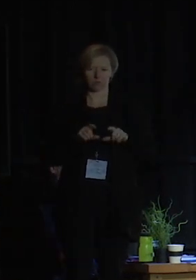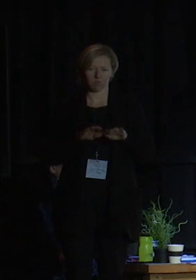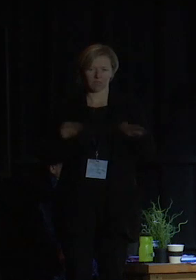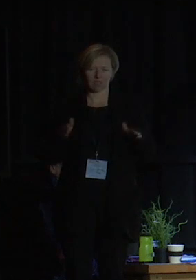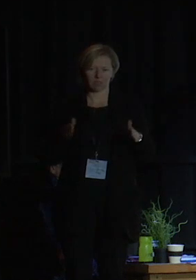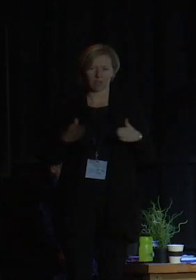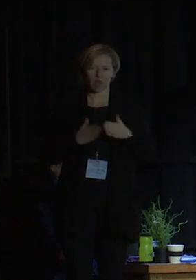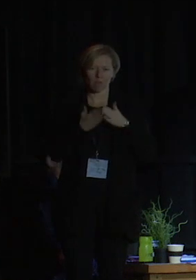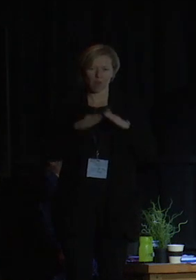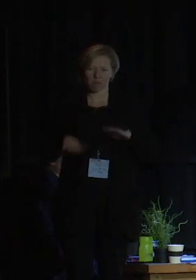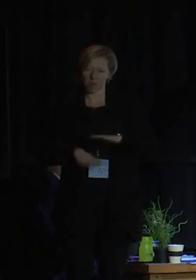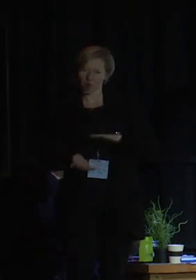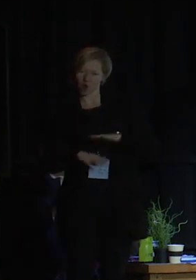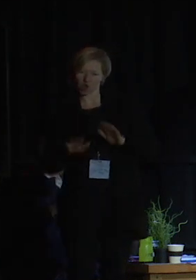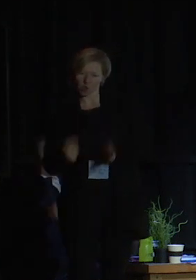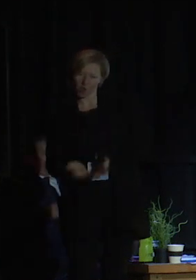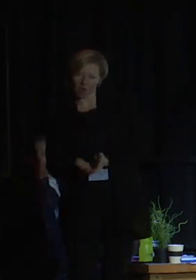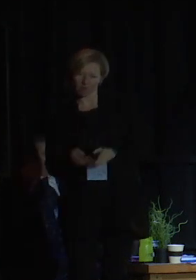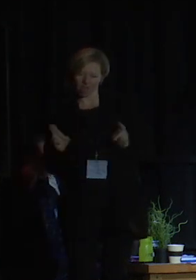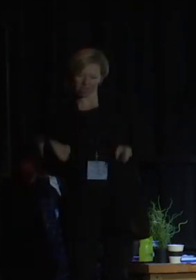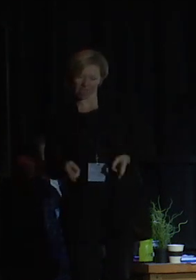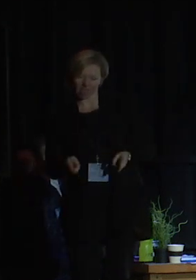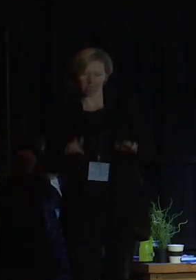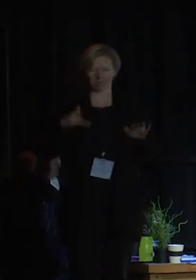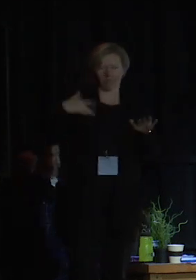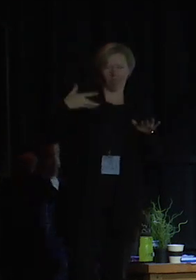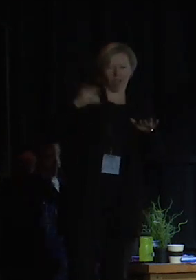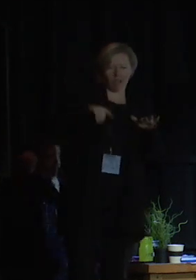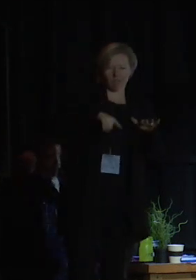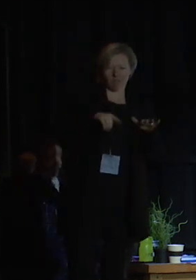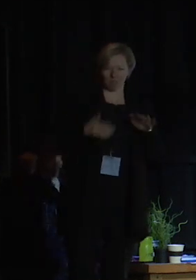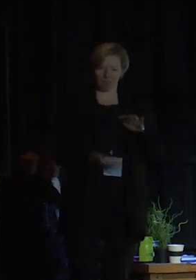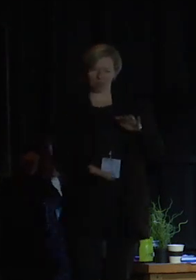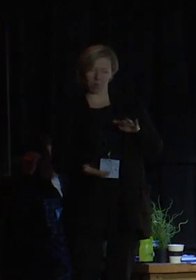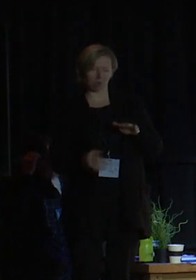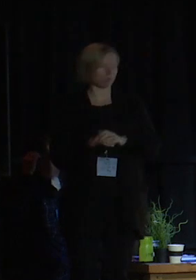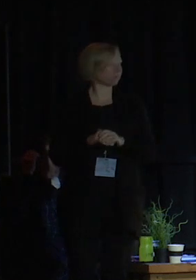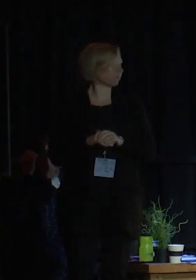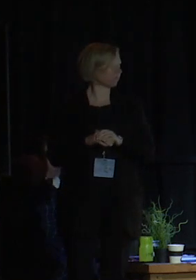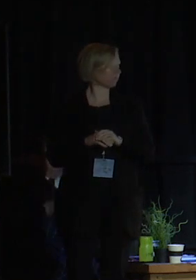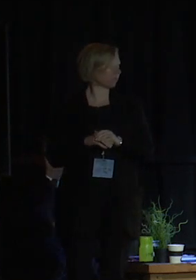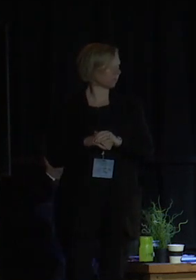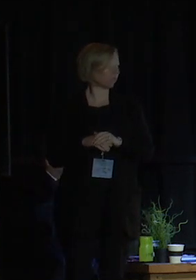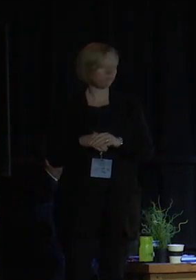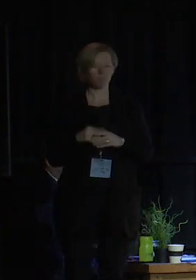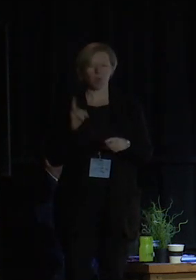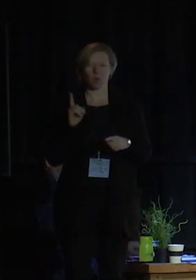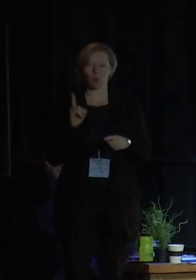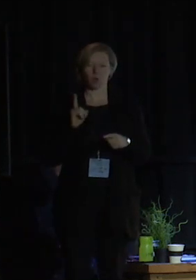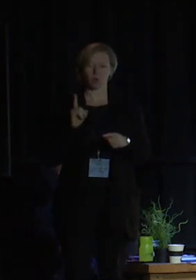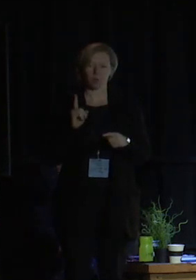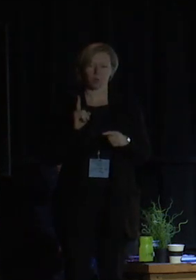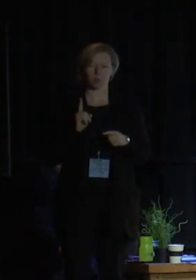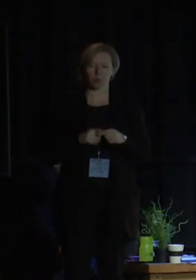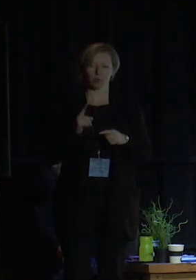the underworld with the two main characters of death and life in death, which is a bit cool. Mm. So let's just give you a